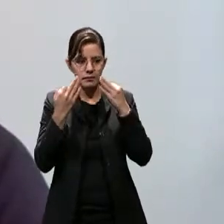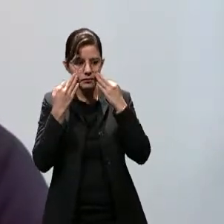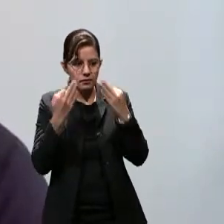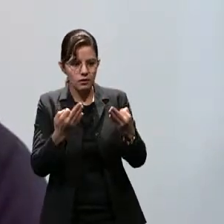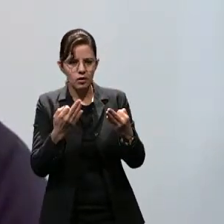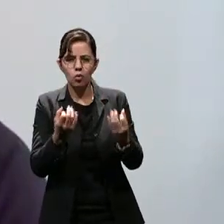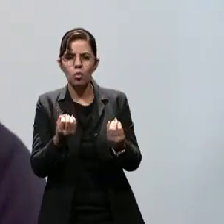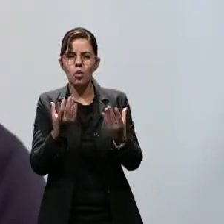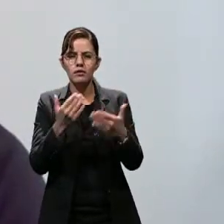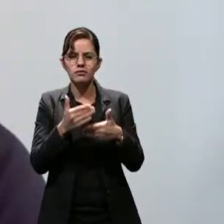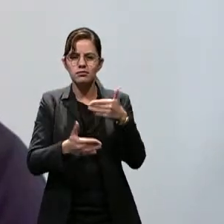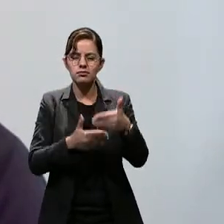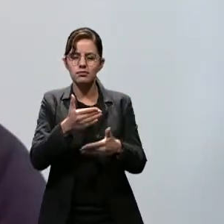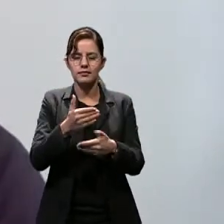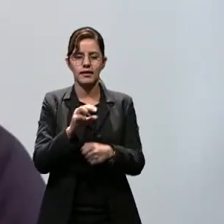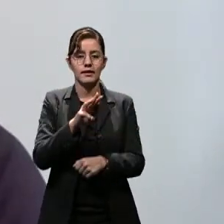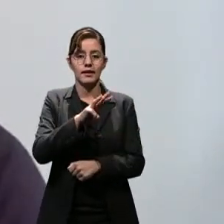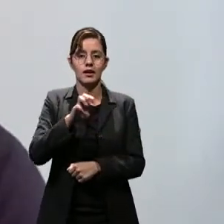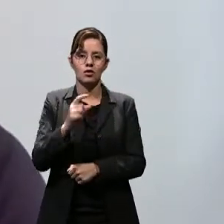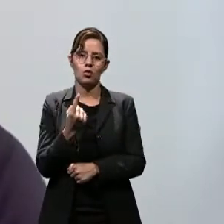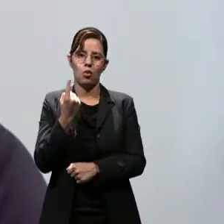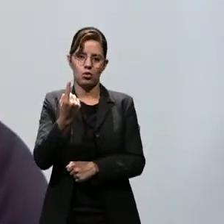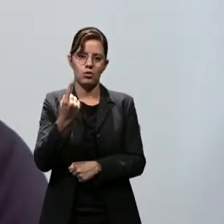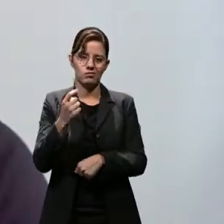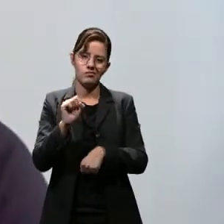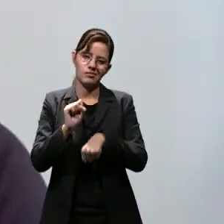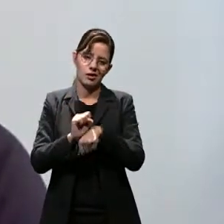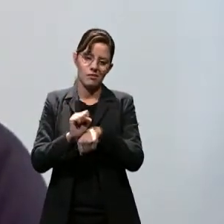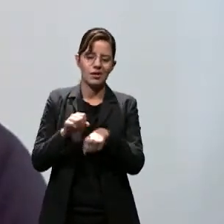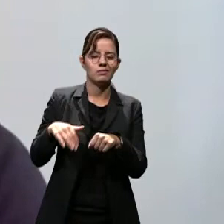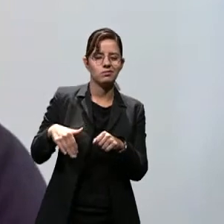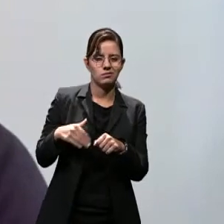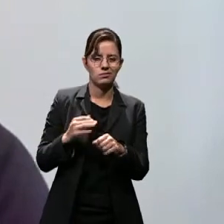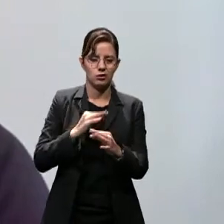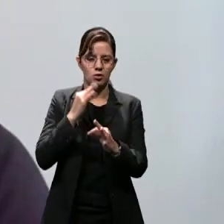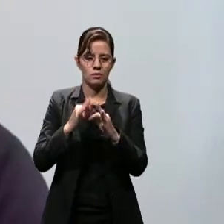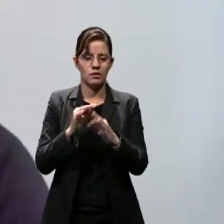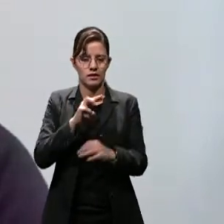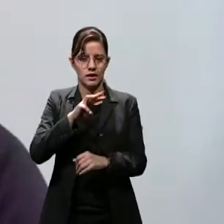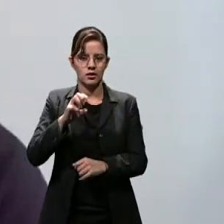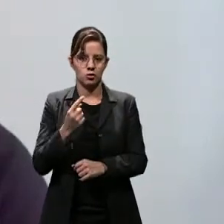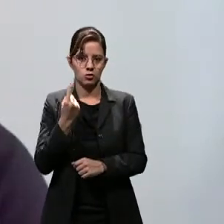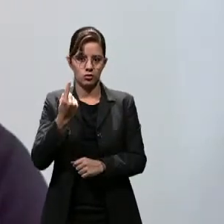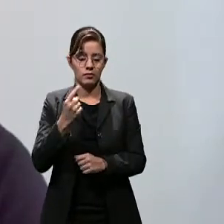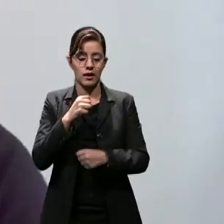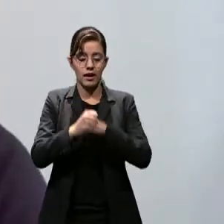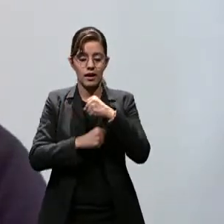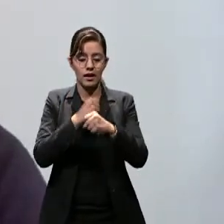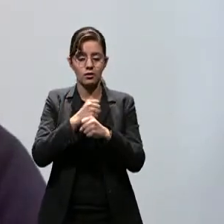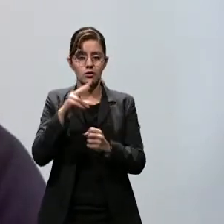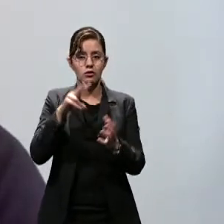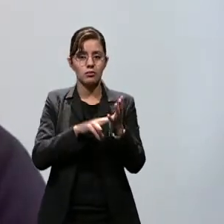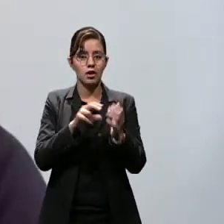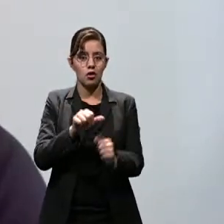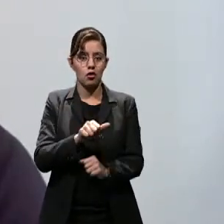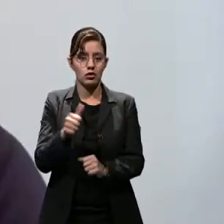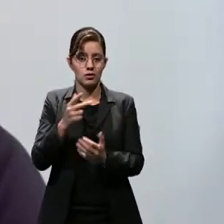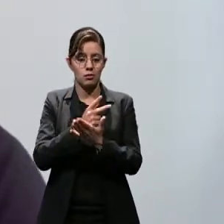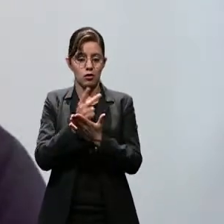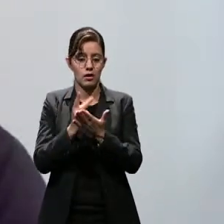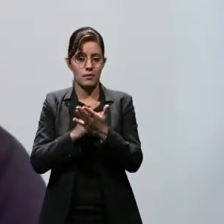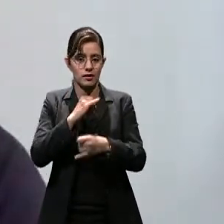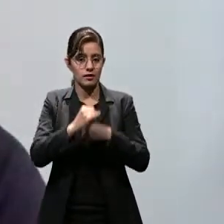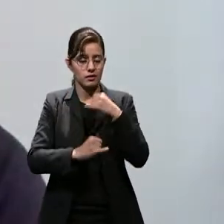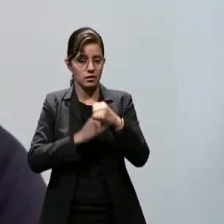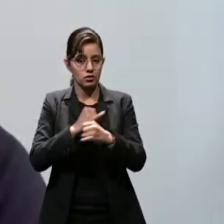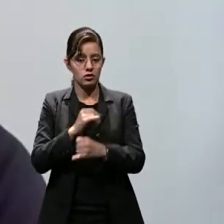have 301 now, including the ones of these recent weeks. In 2011, electoral observation